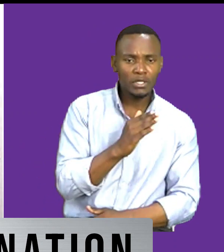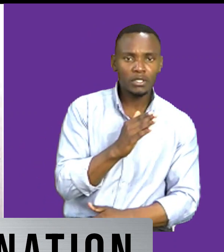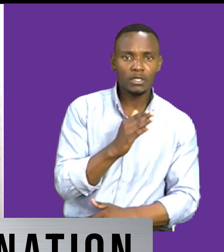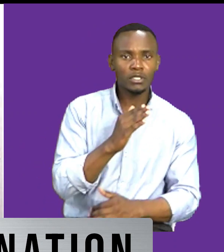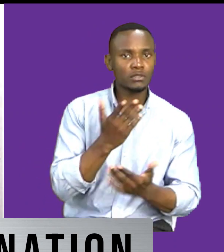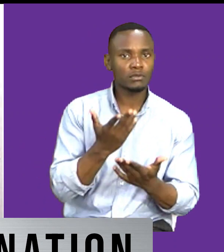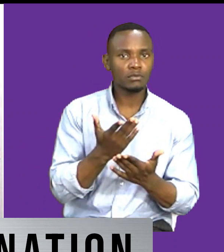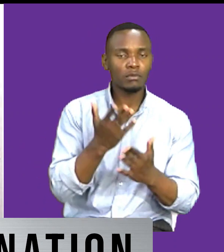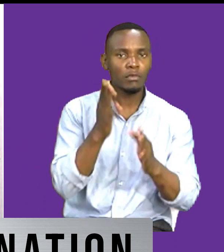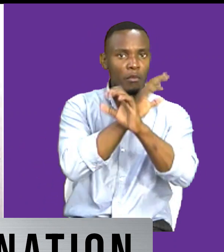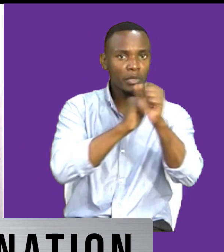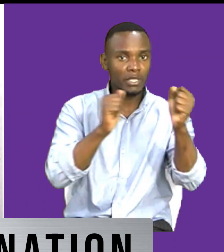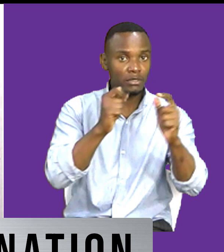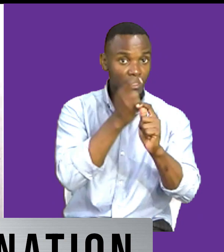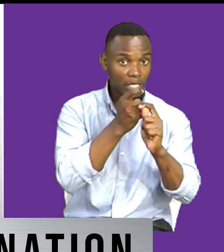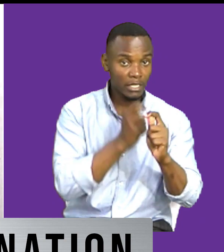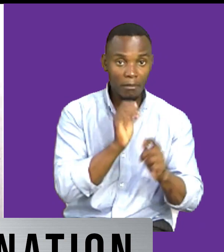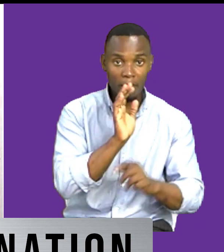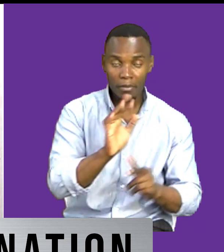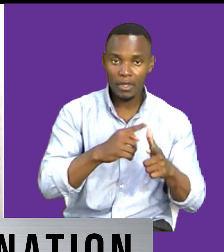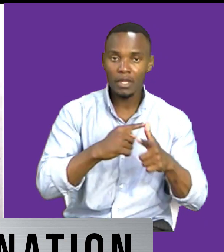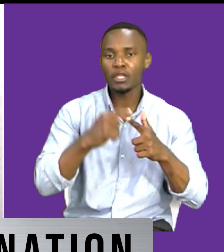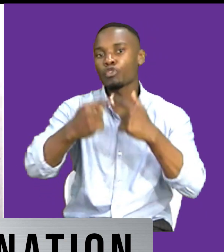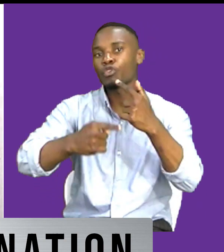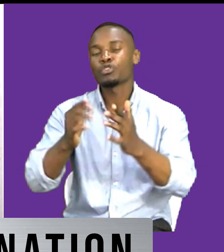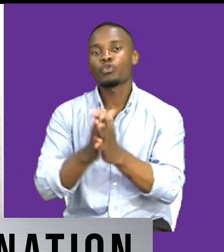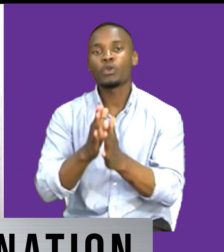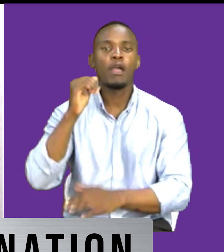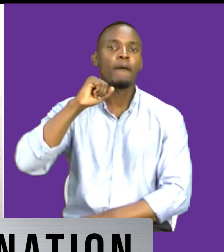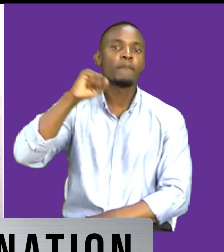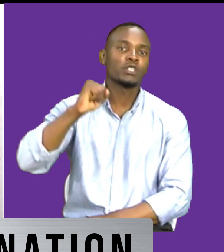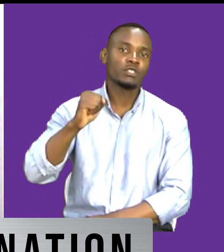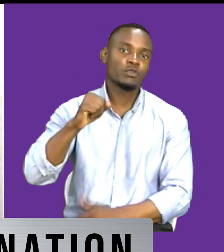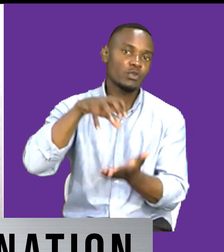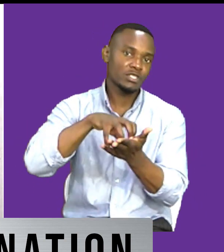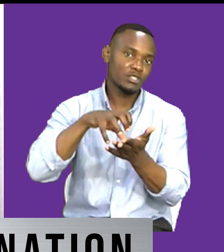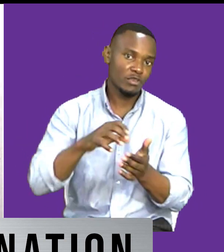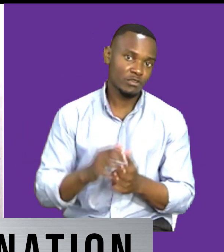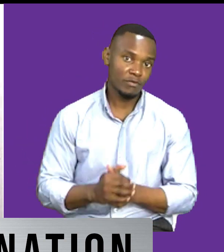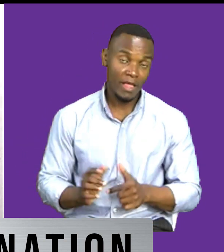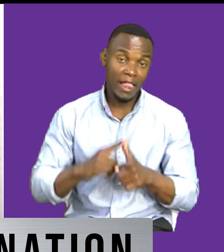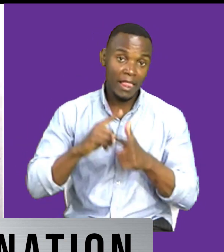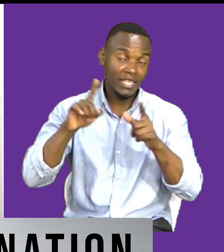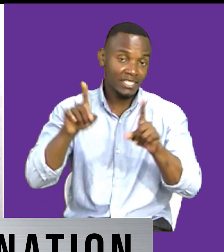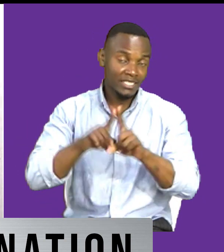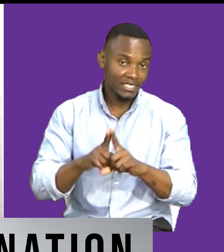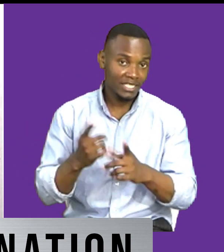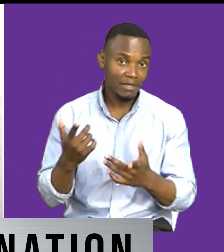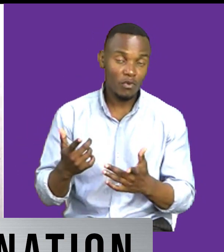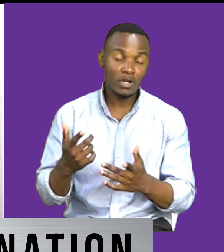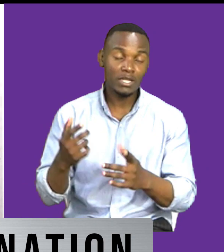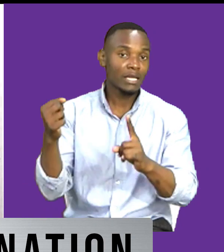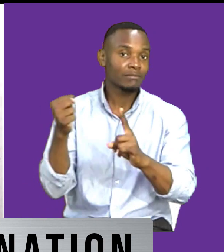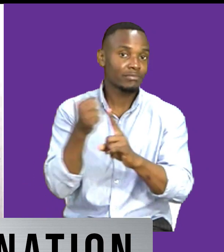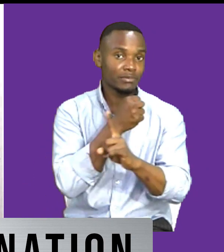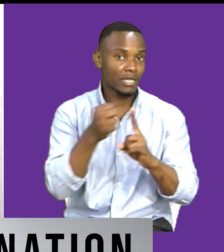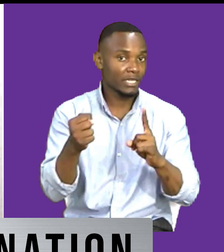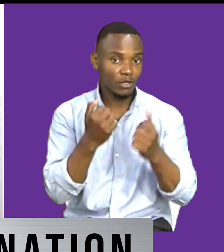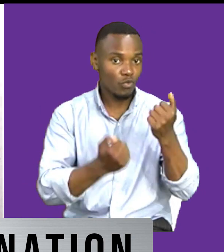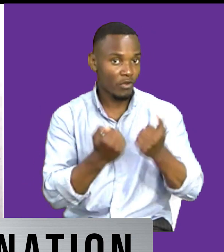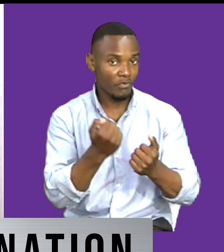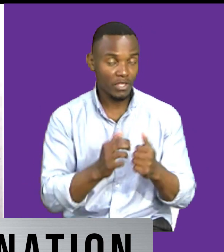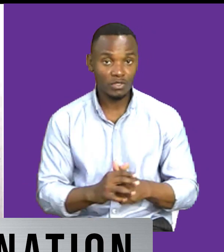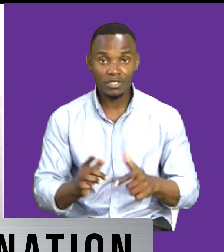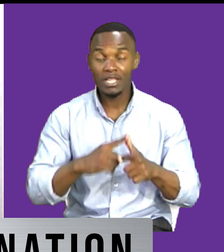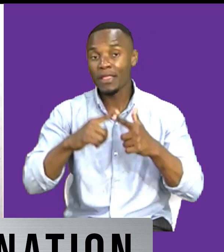political engagement, in political situations. And they had started attacking vehicles. Exactly. You remember the questions of